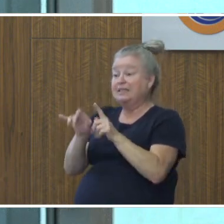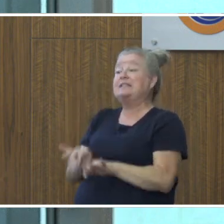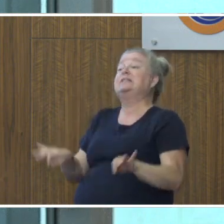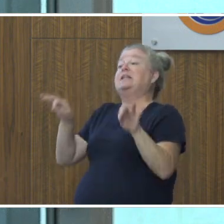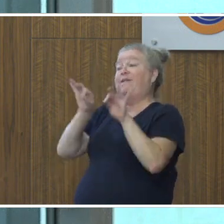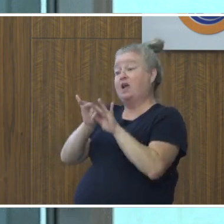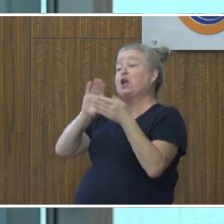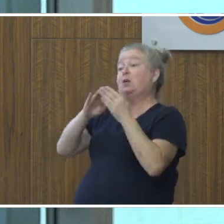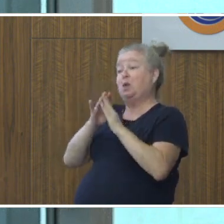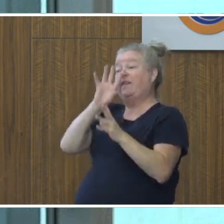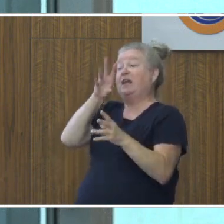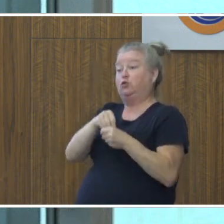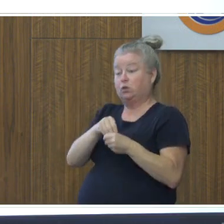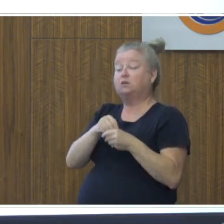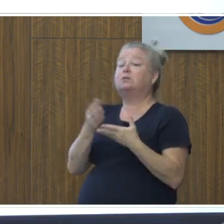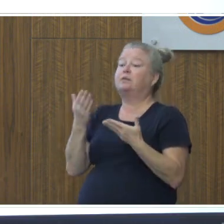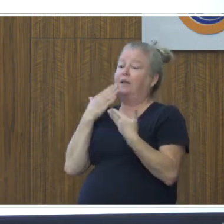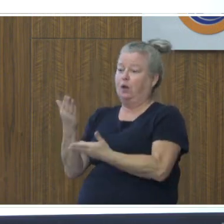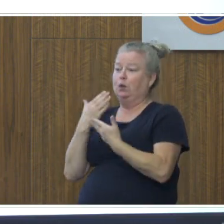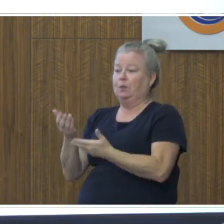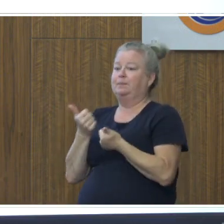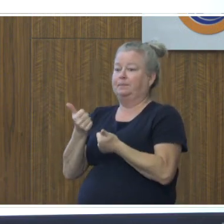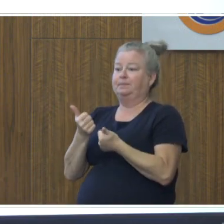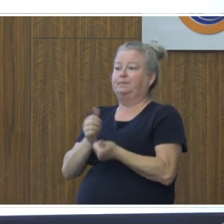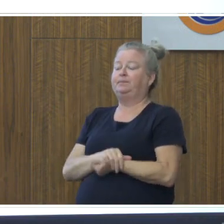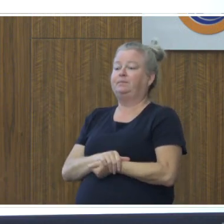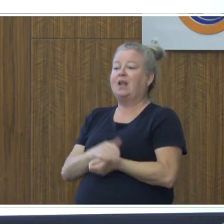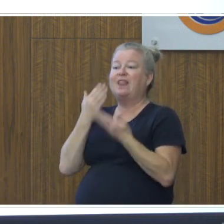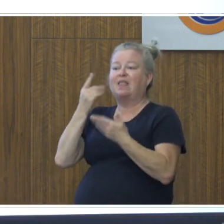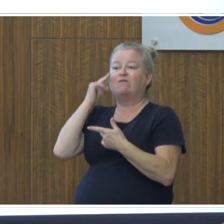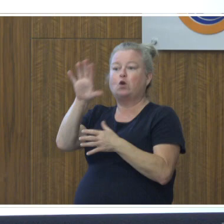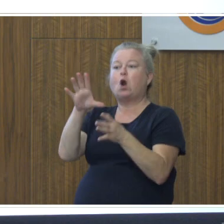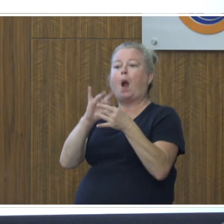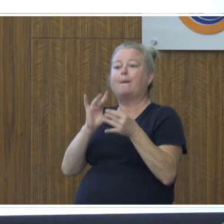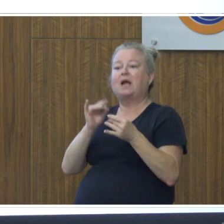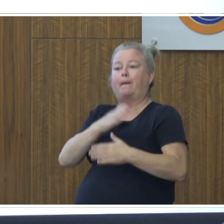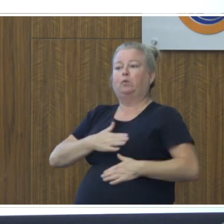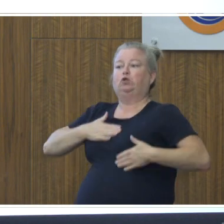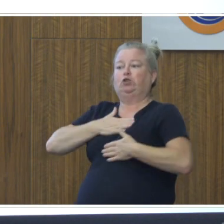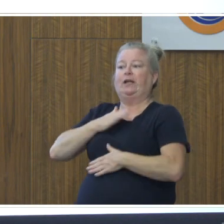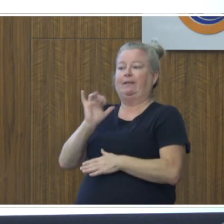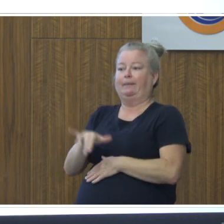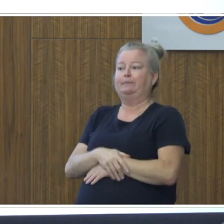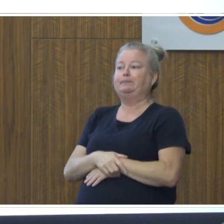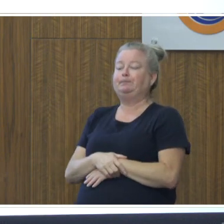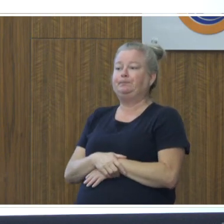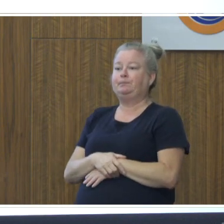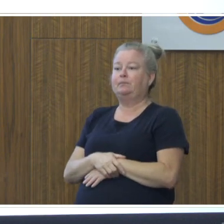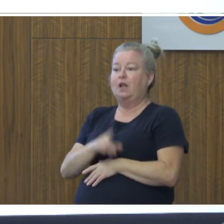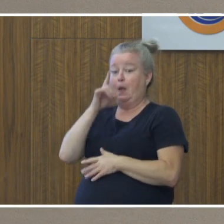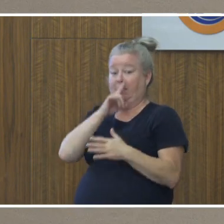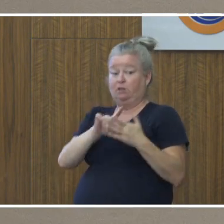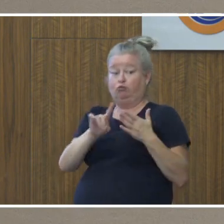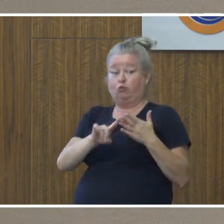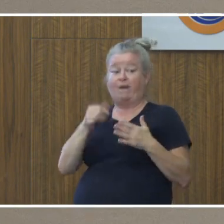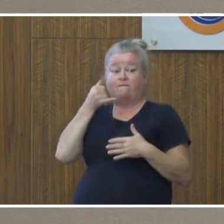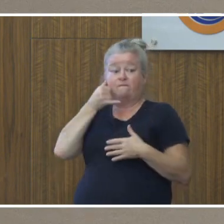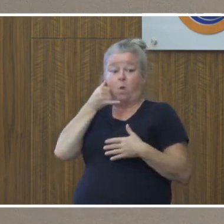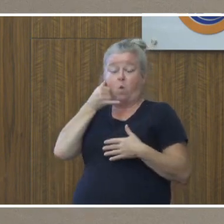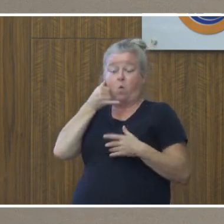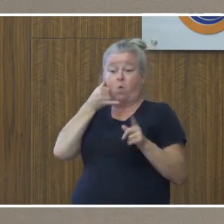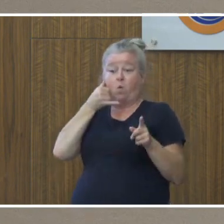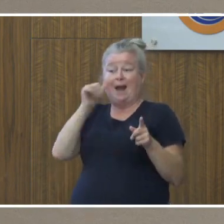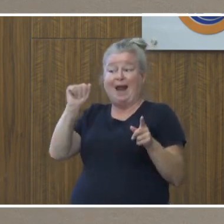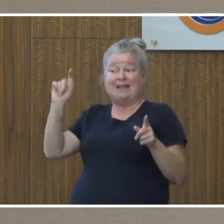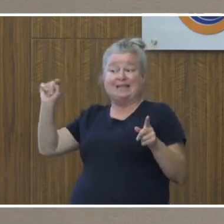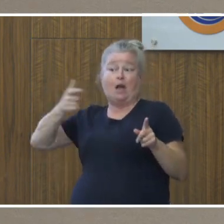significant community of interest. Thank you. Thank you for your comments. We appreciate it. I'm going to check the phone line one more time.